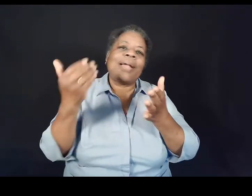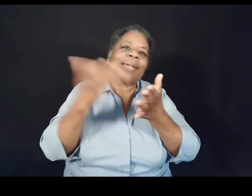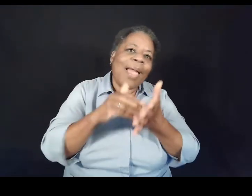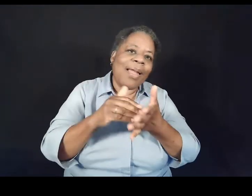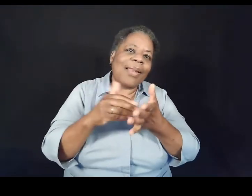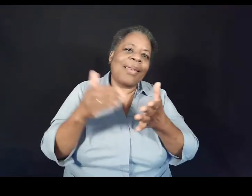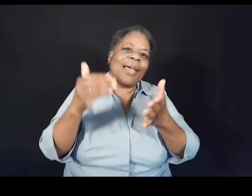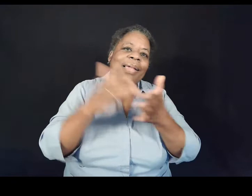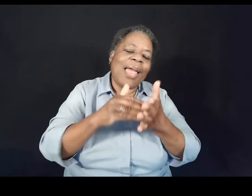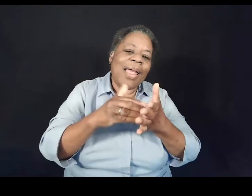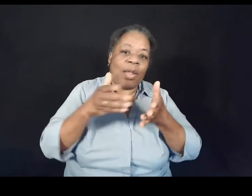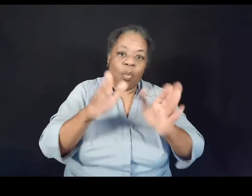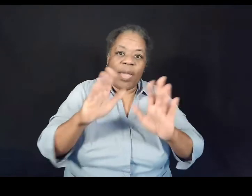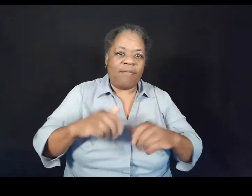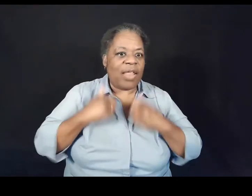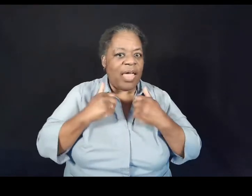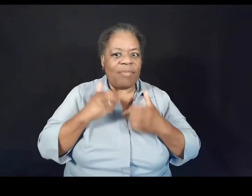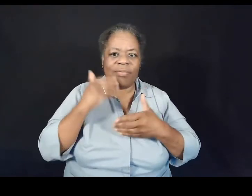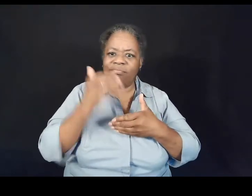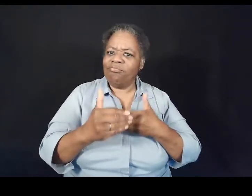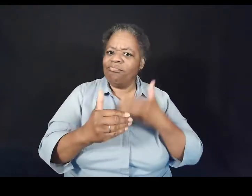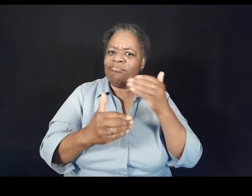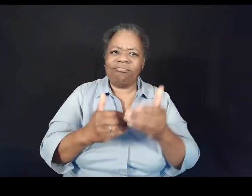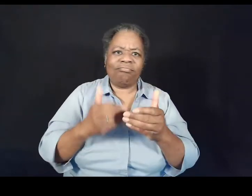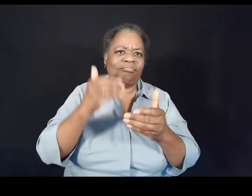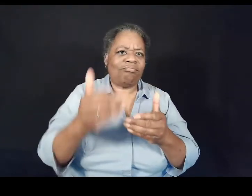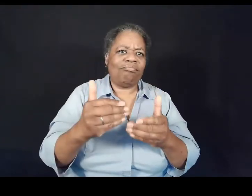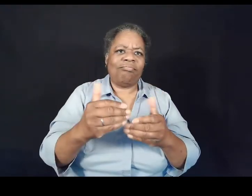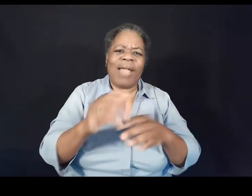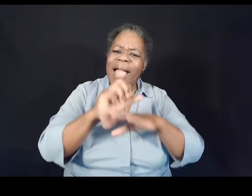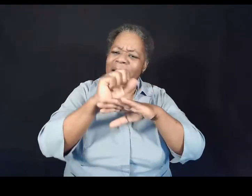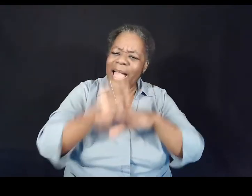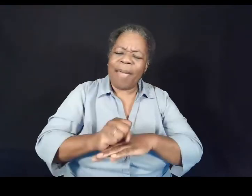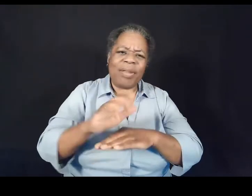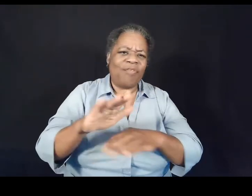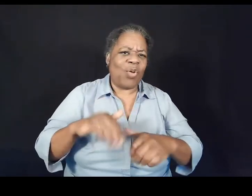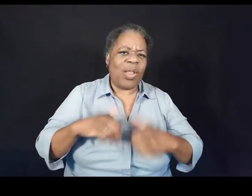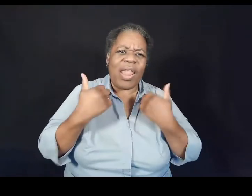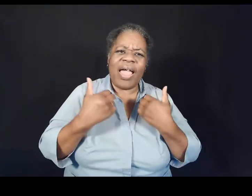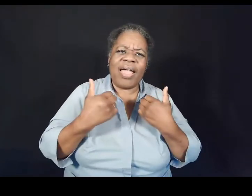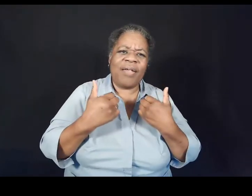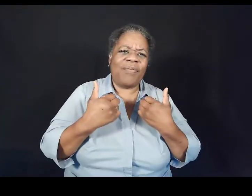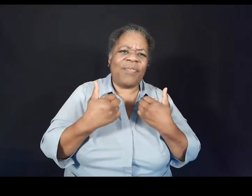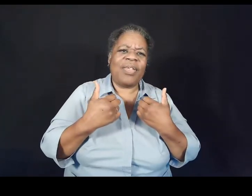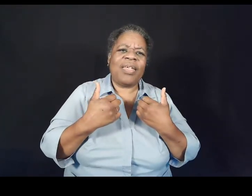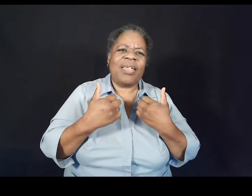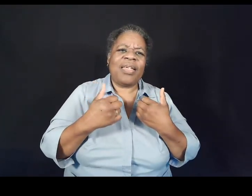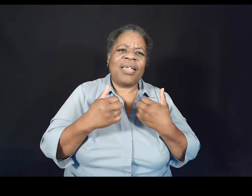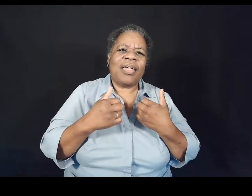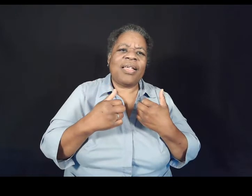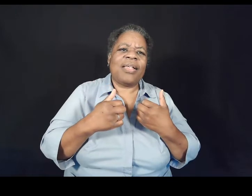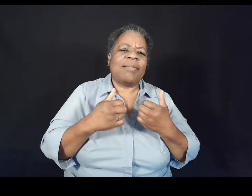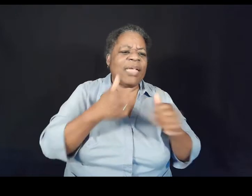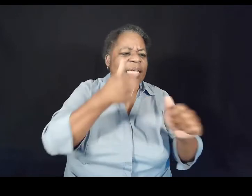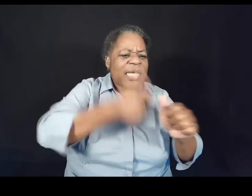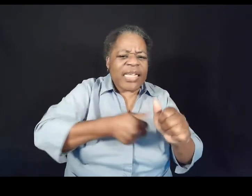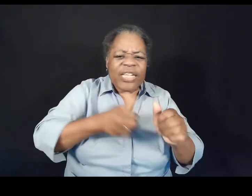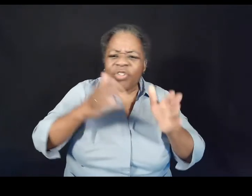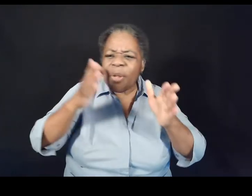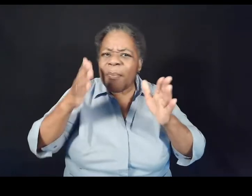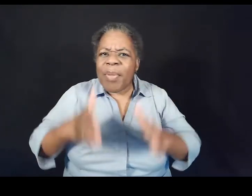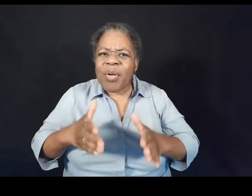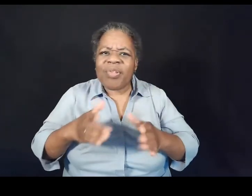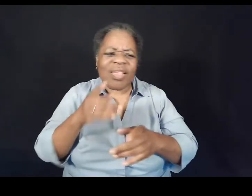of life. Make it a habit of your life, he's saying, to treat every single person as if they